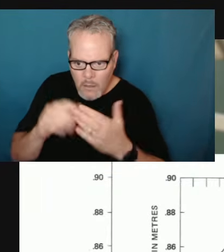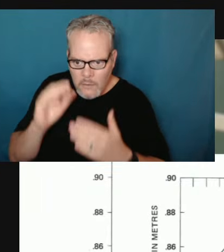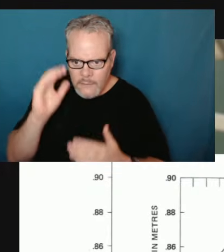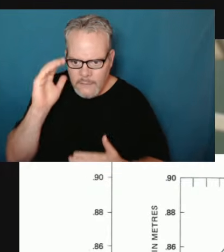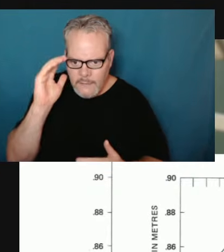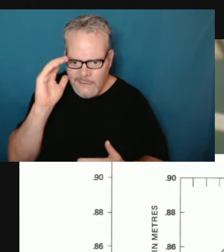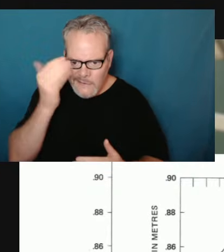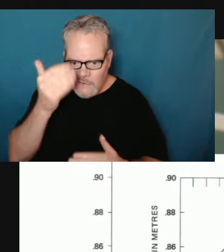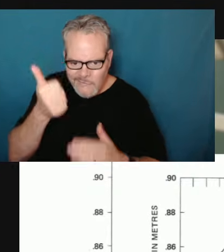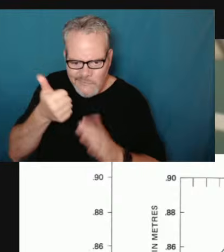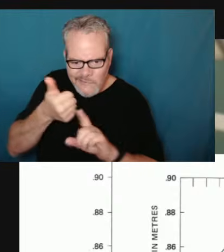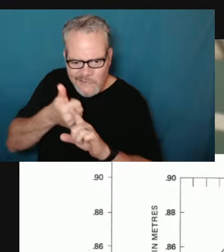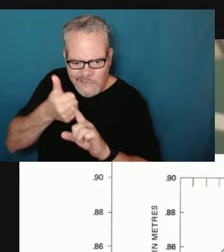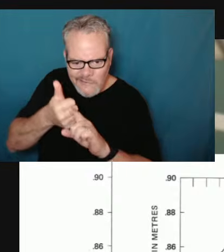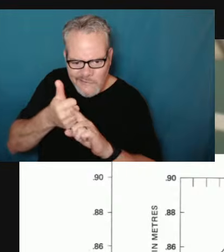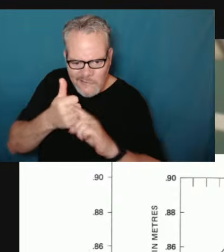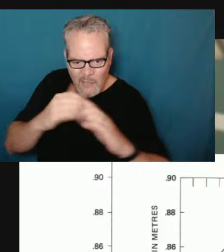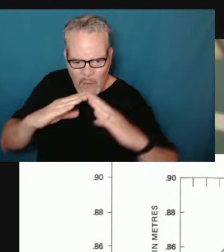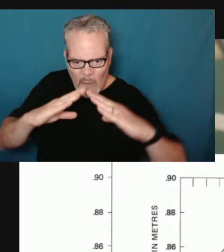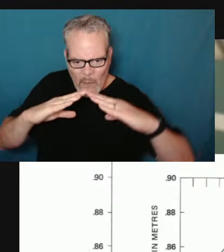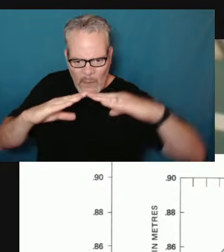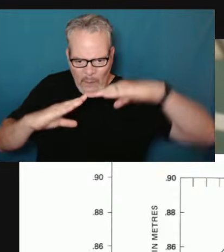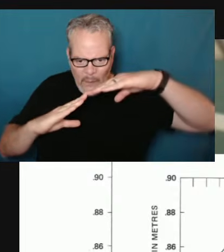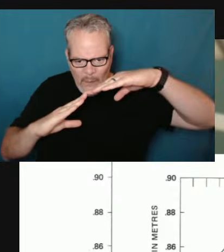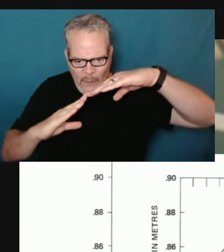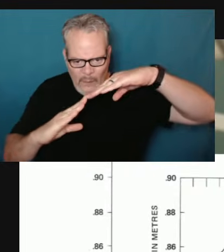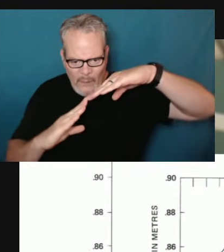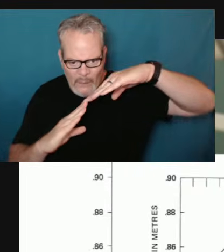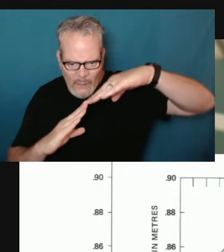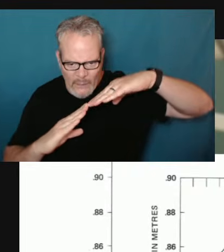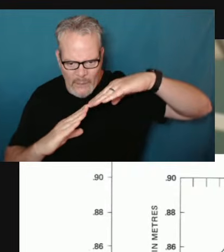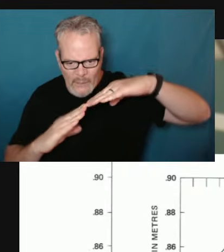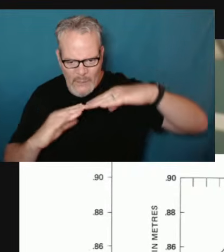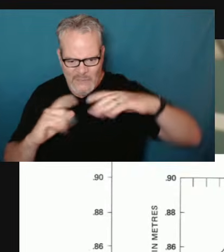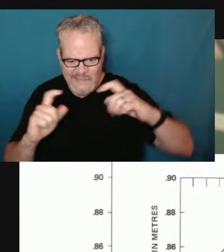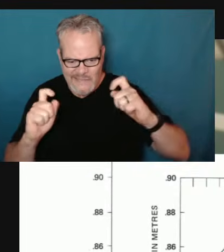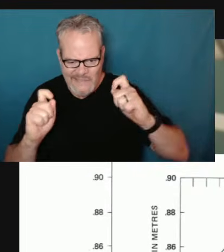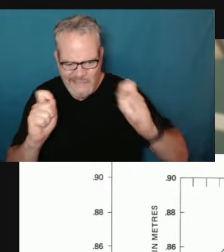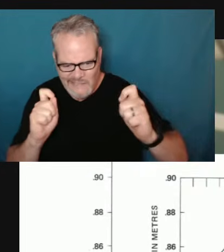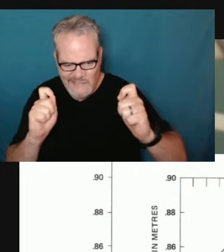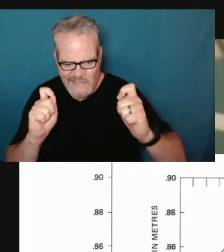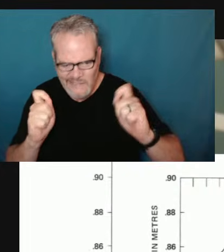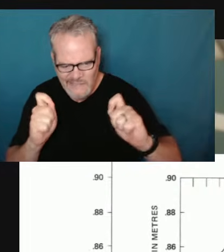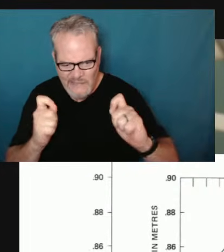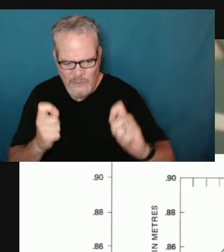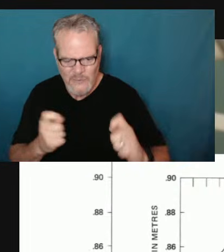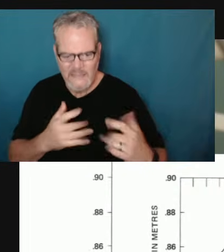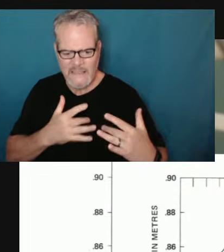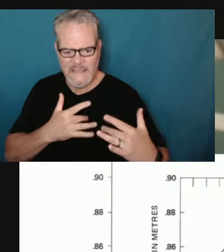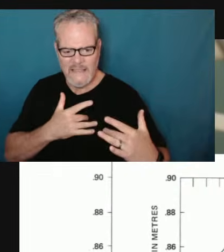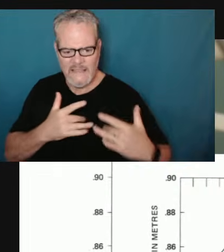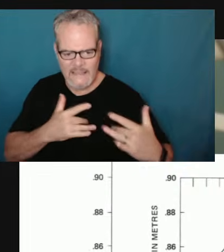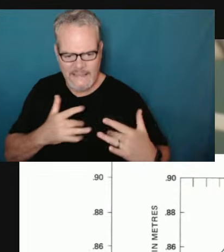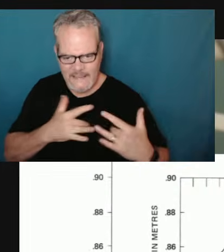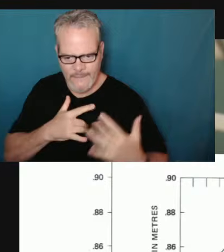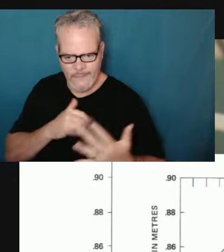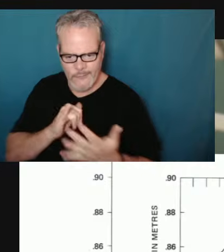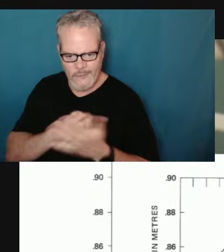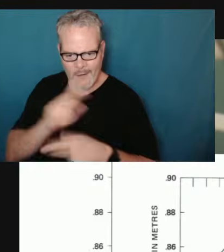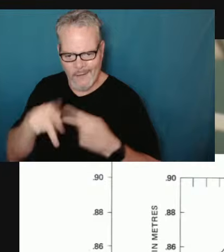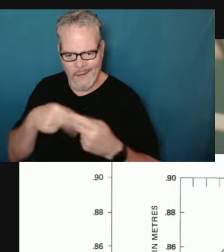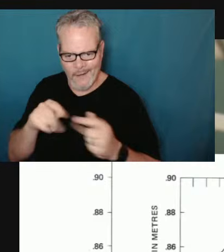teetering and susceptible to even relatively small, brief stress changes related to the